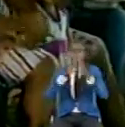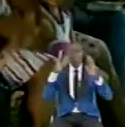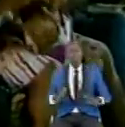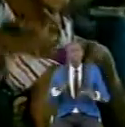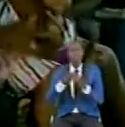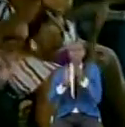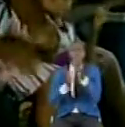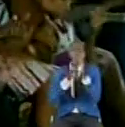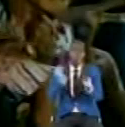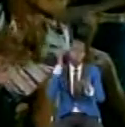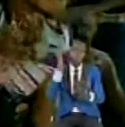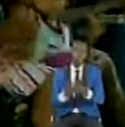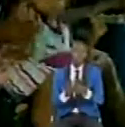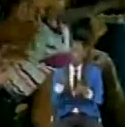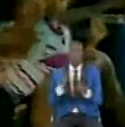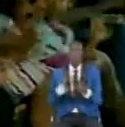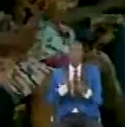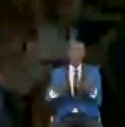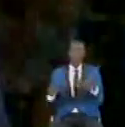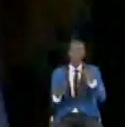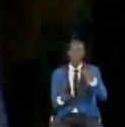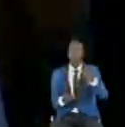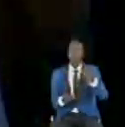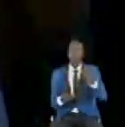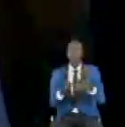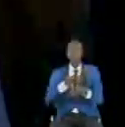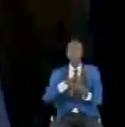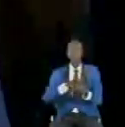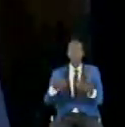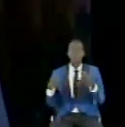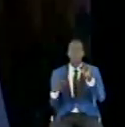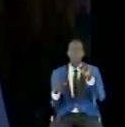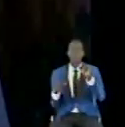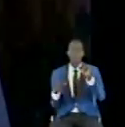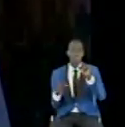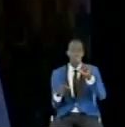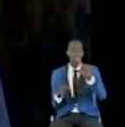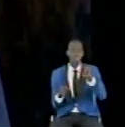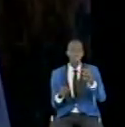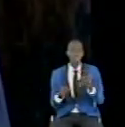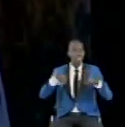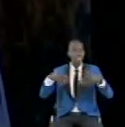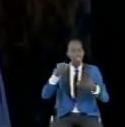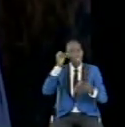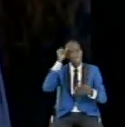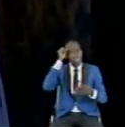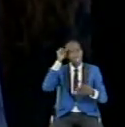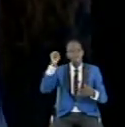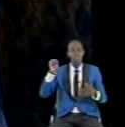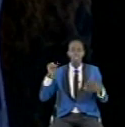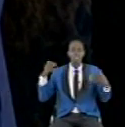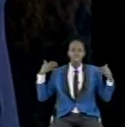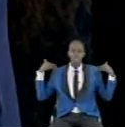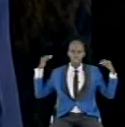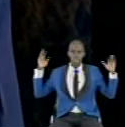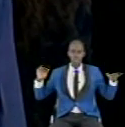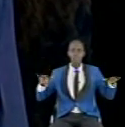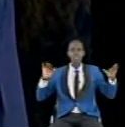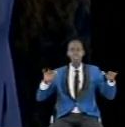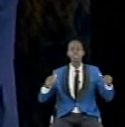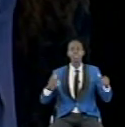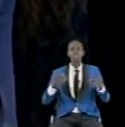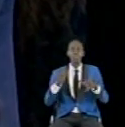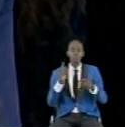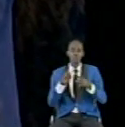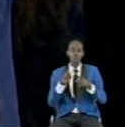verse 11 in verse 11 it shall give his angels charge over thee